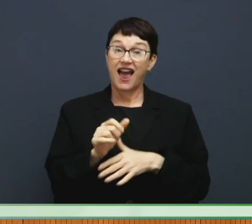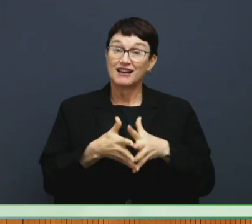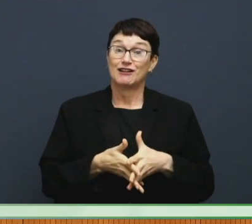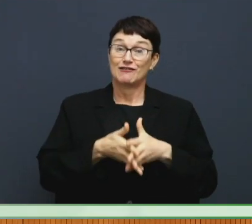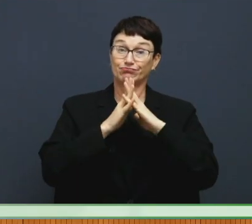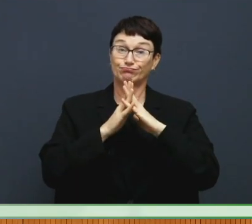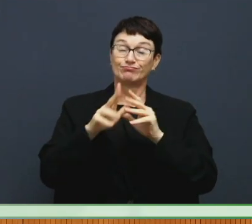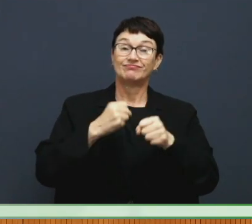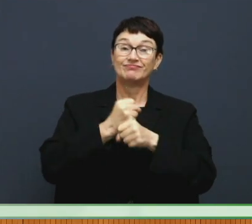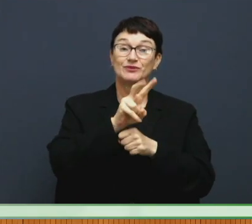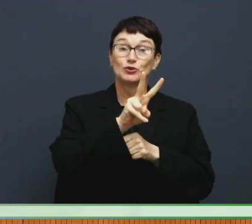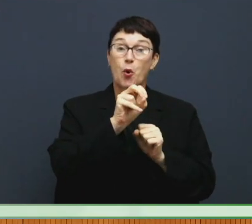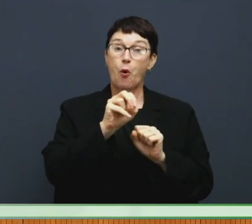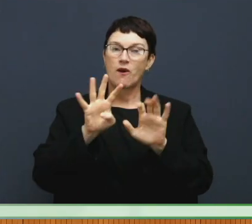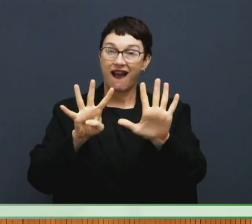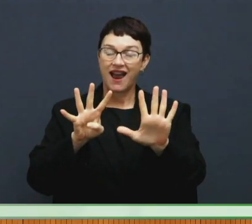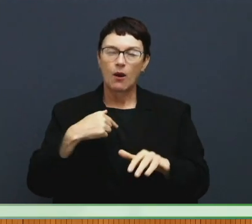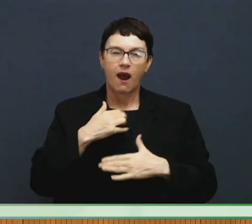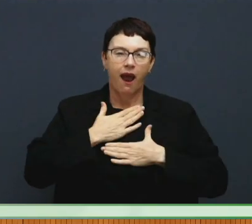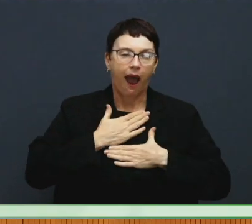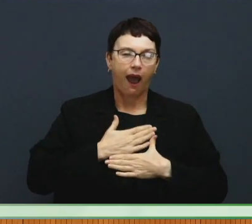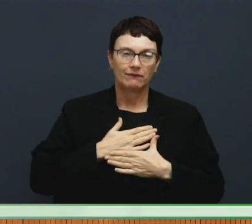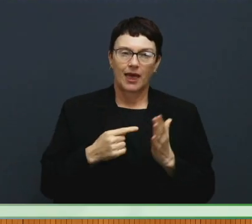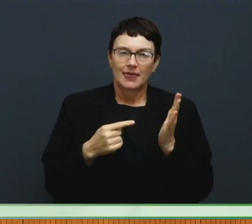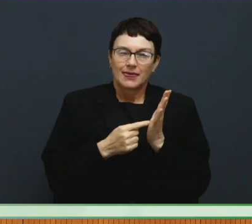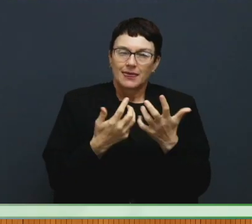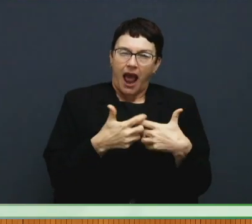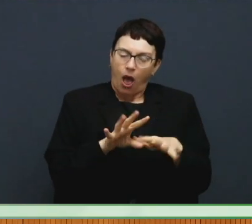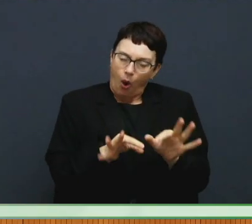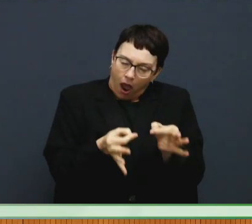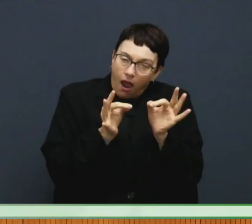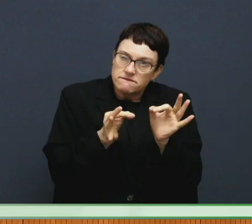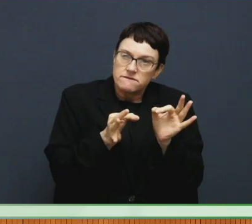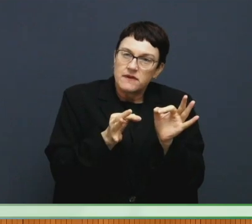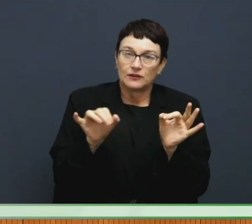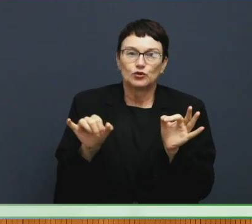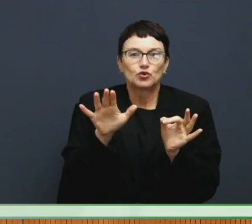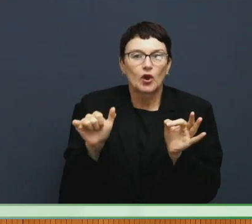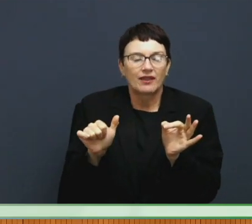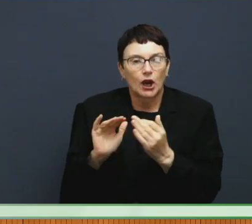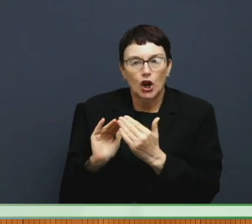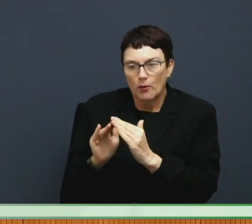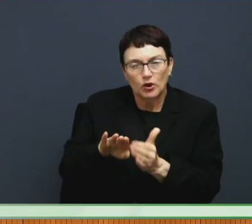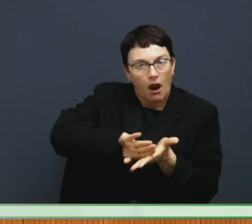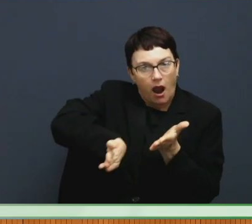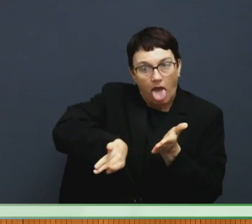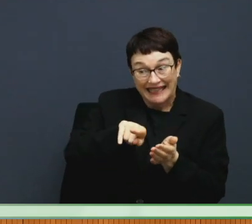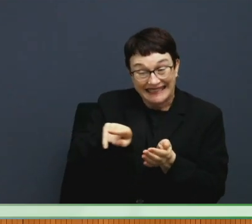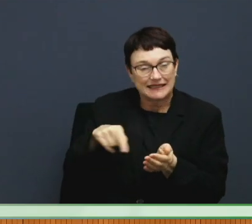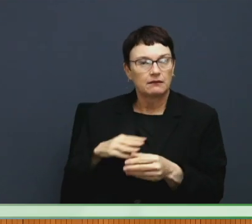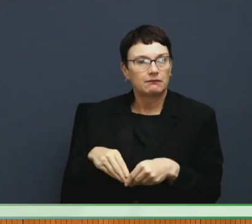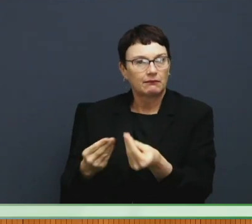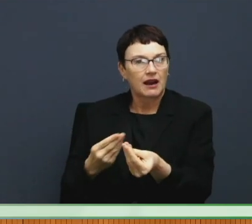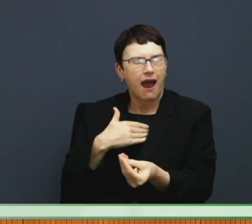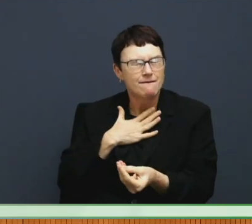technology to the most marginalized communities in South Africa, with inclusion and access to quality education